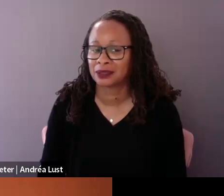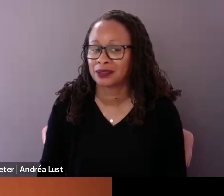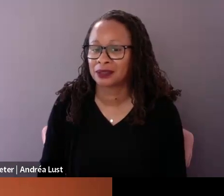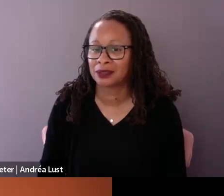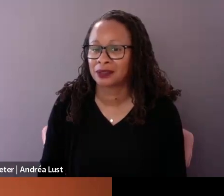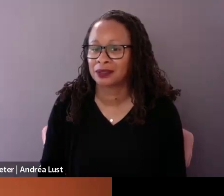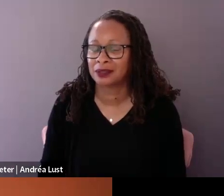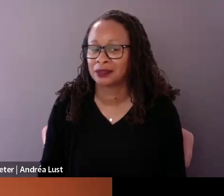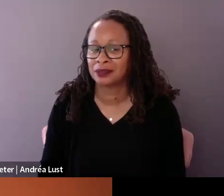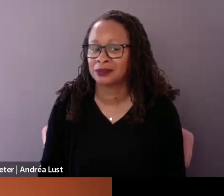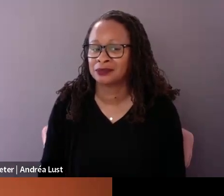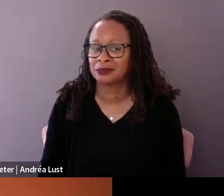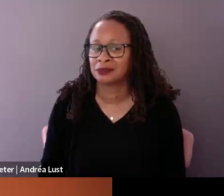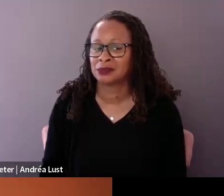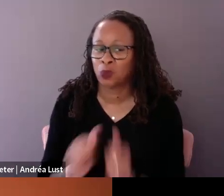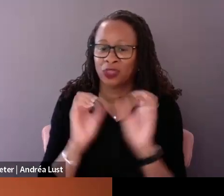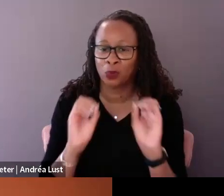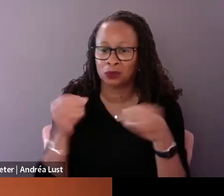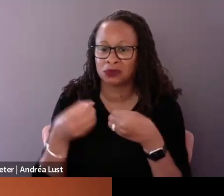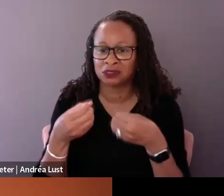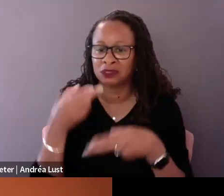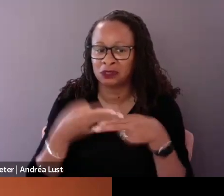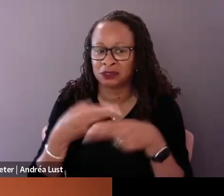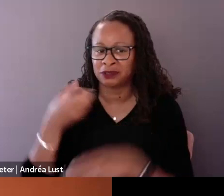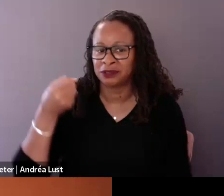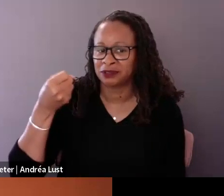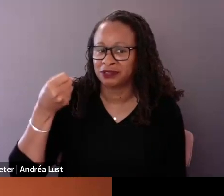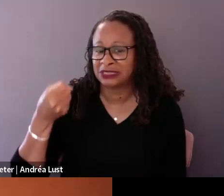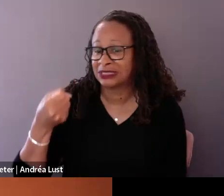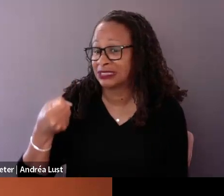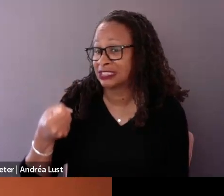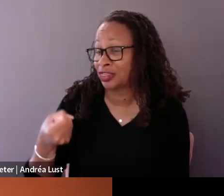at a organization called the Southern